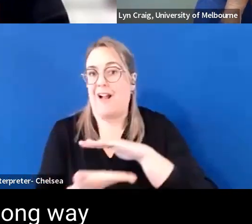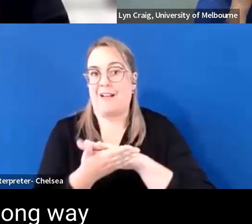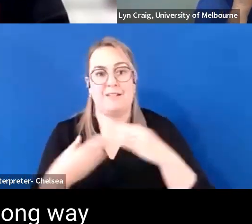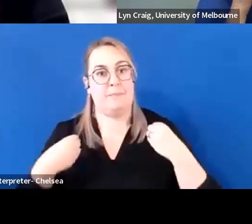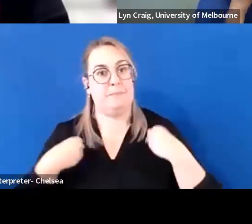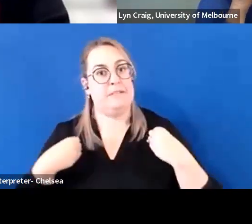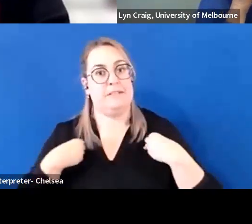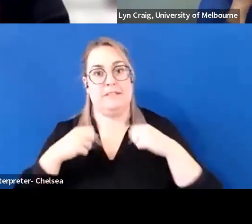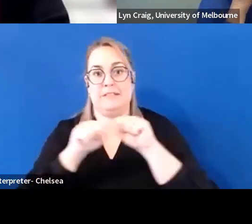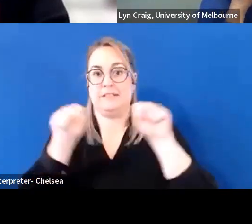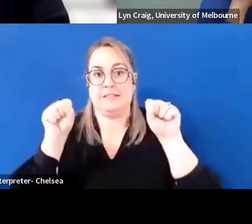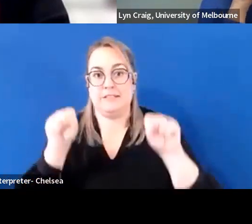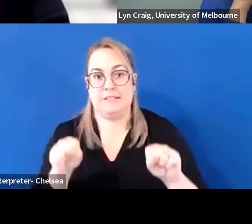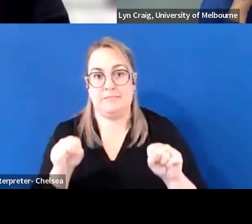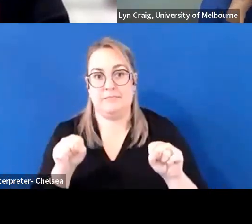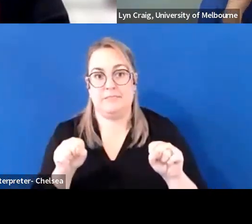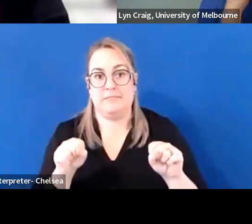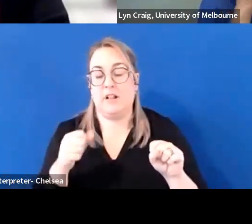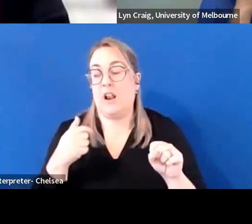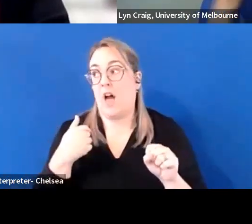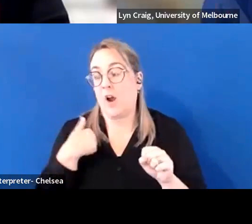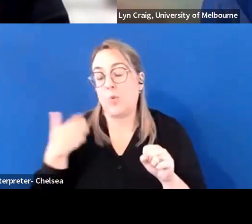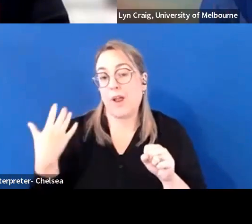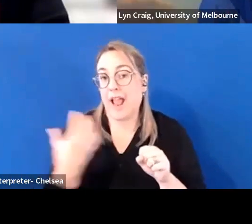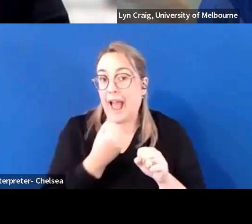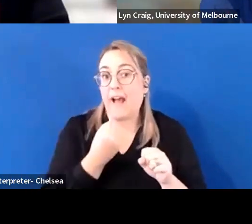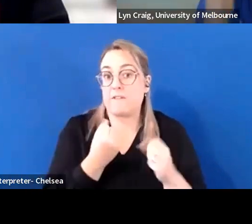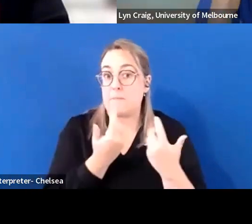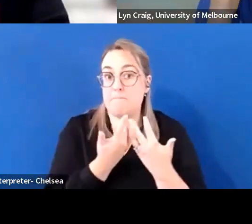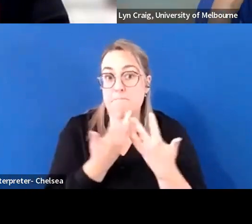track. Privatisation began with,